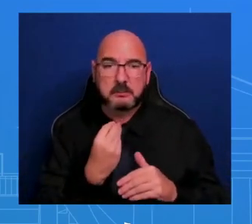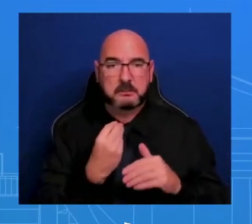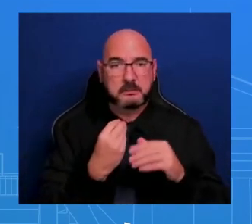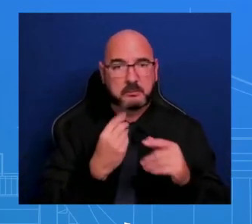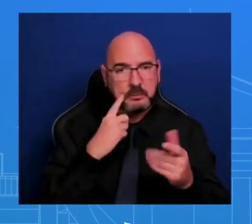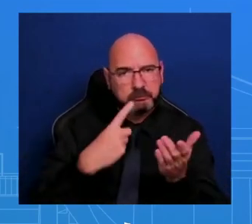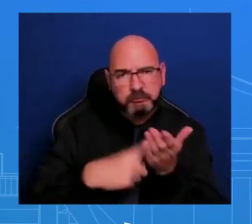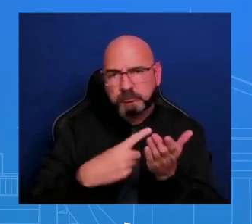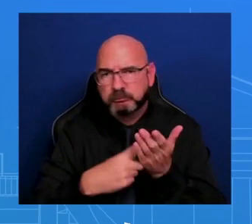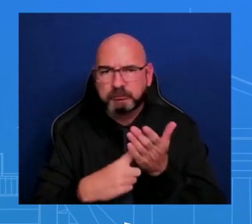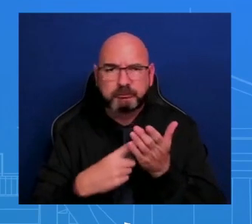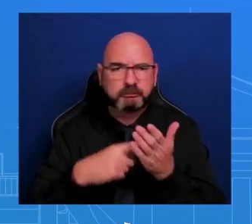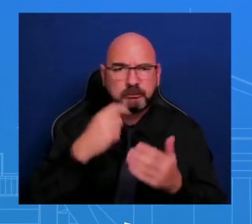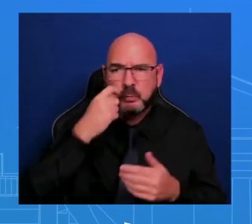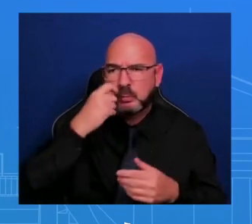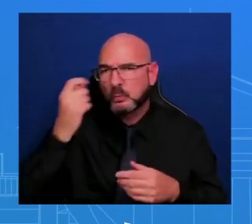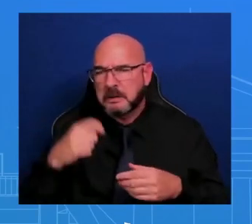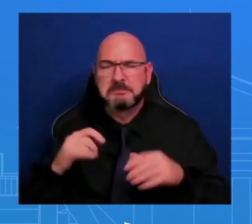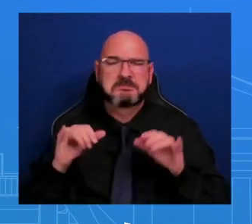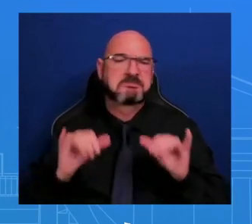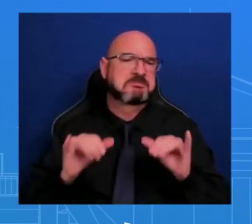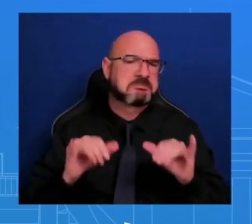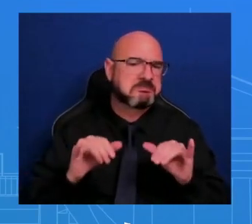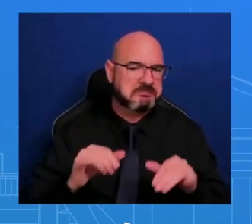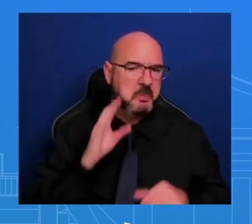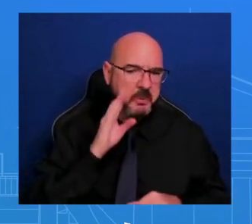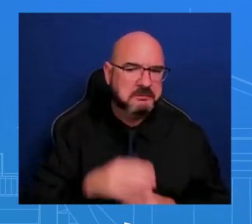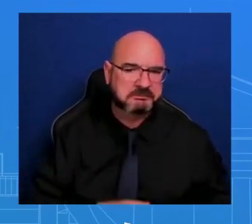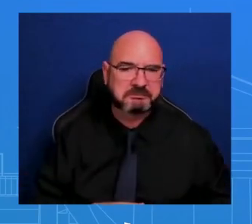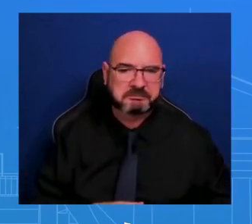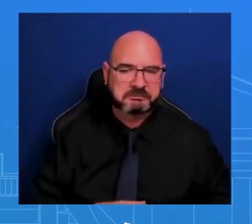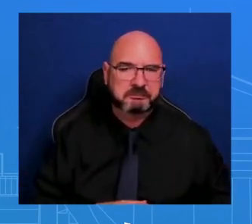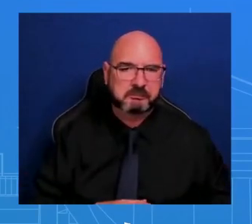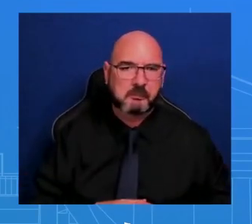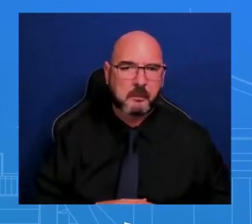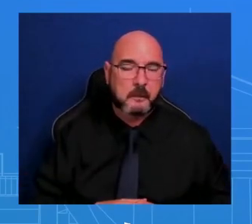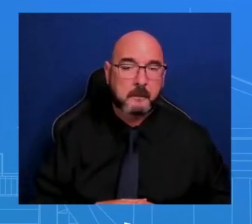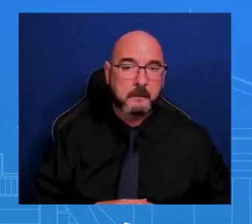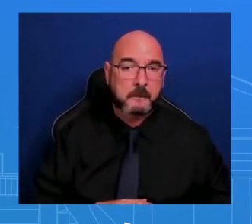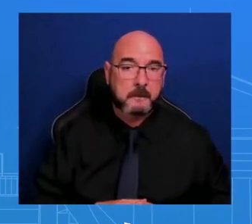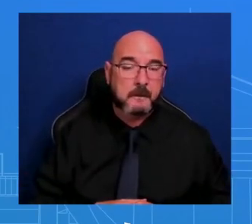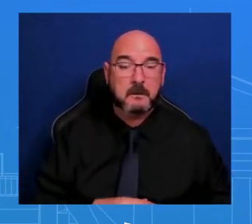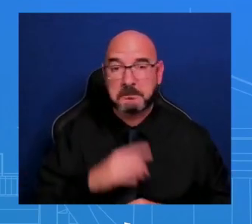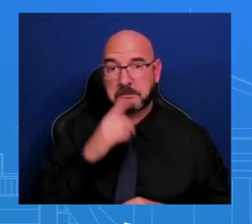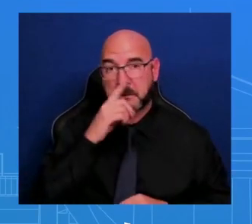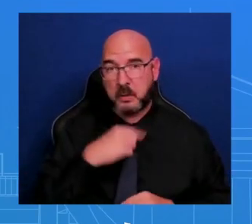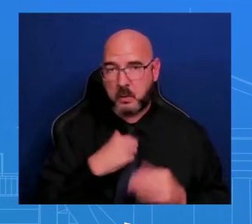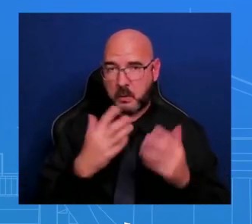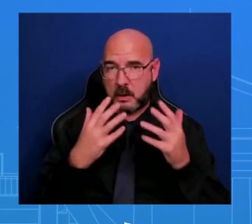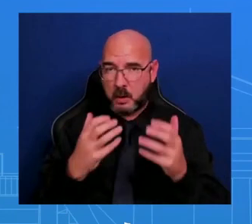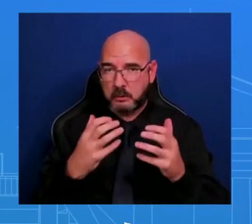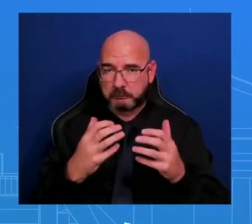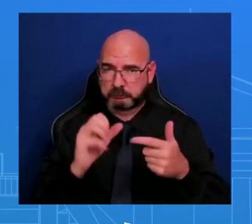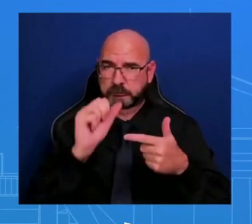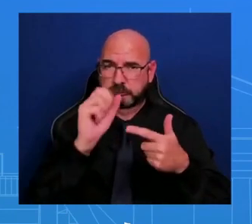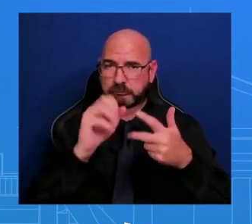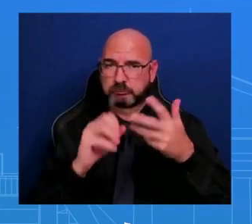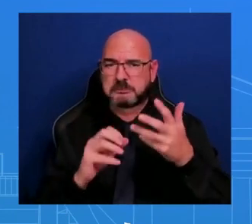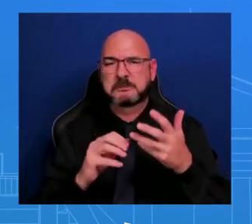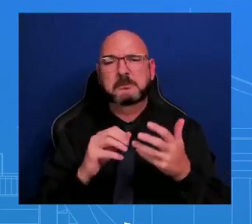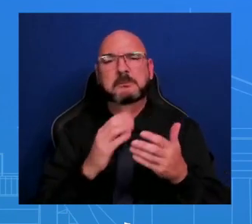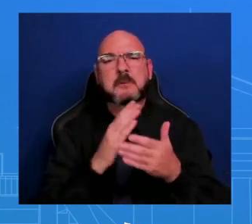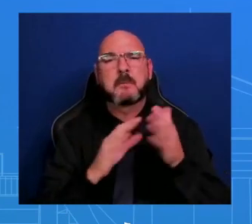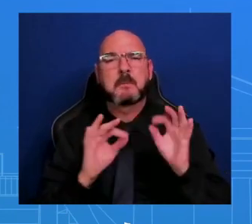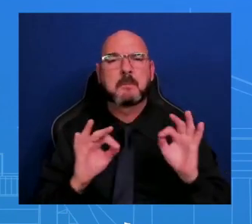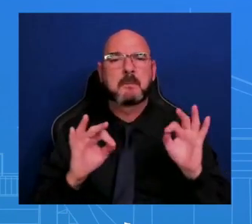quickly blow through, if I could, highlighting some of the key initiatives that we're going to be announcing. The leaders will have more detail tomorrow,